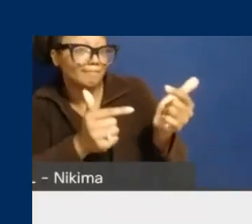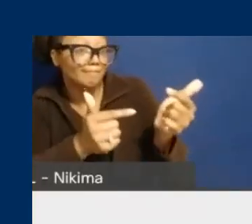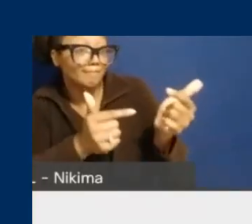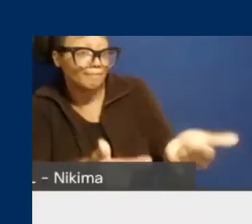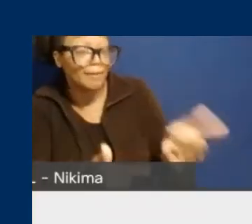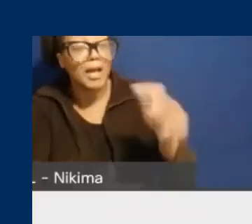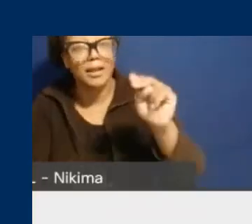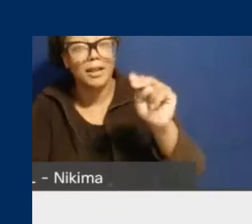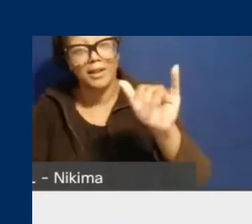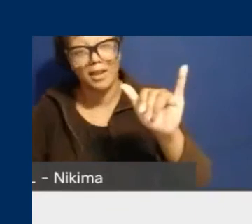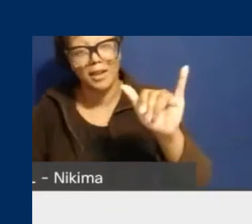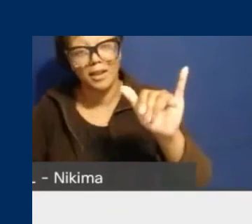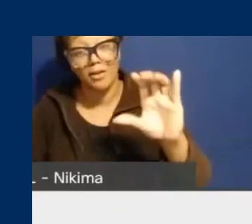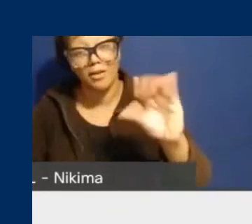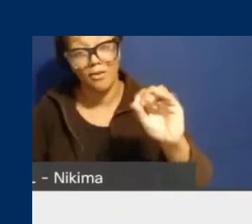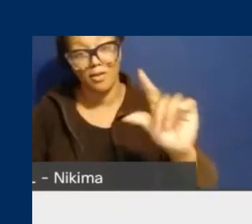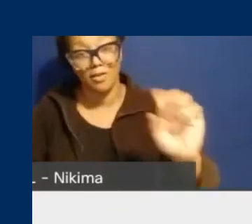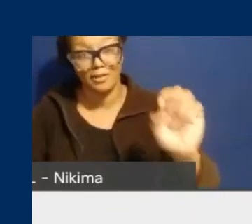Nicole.